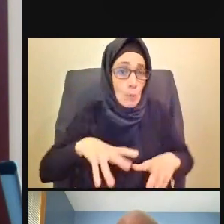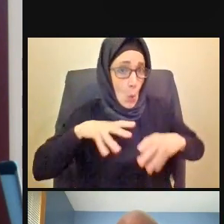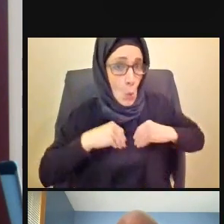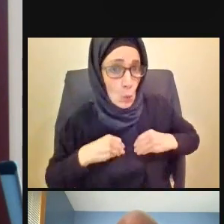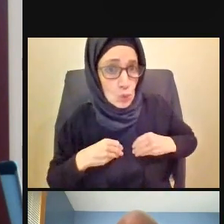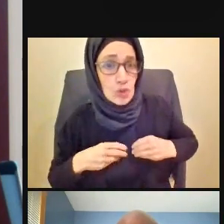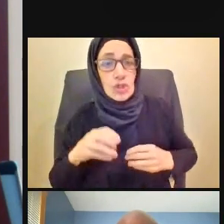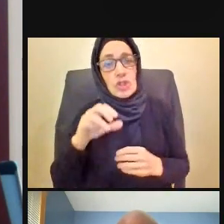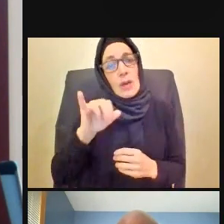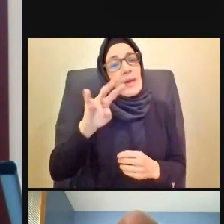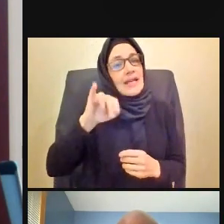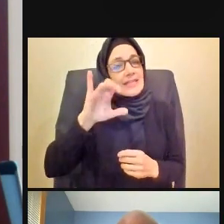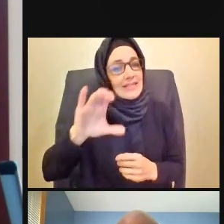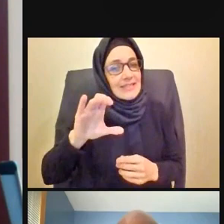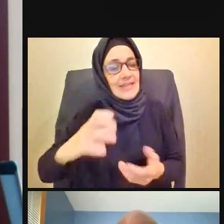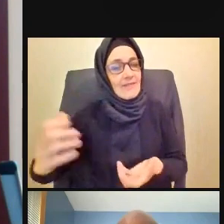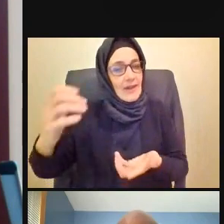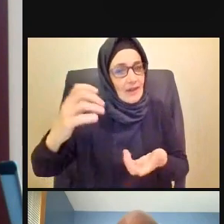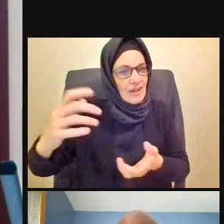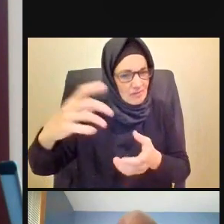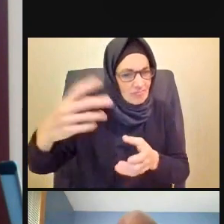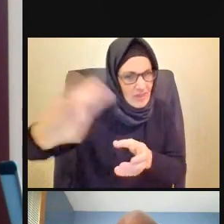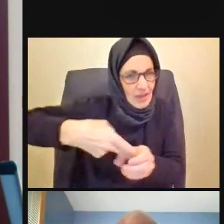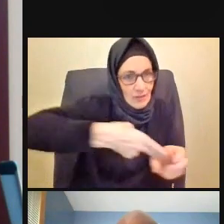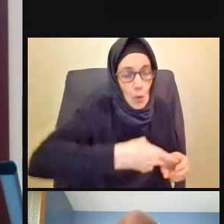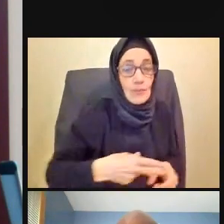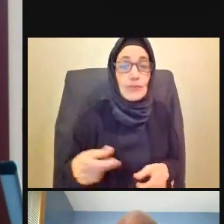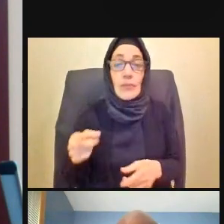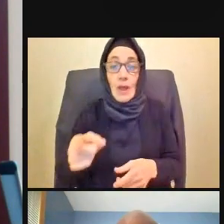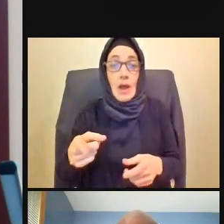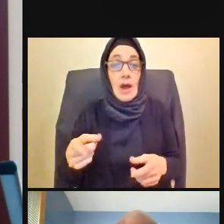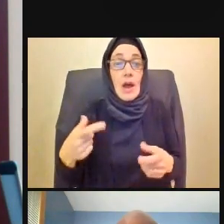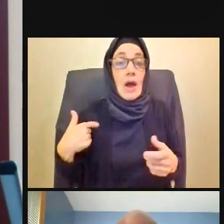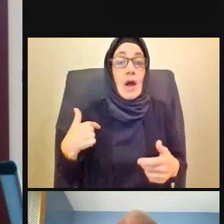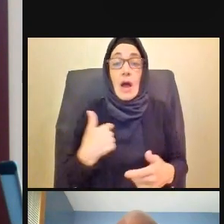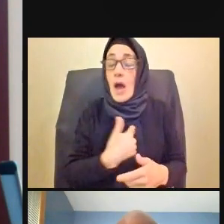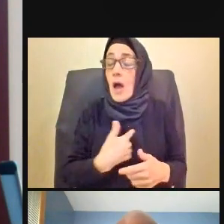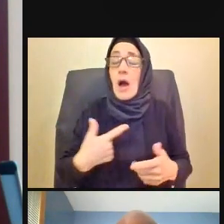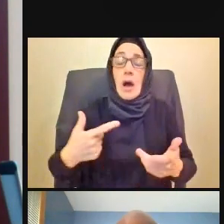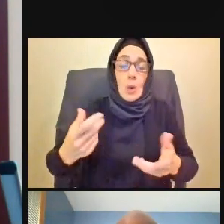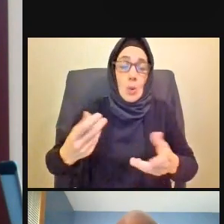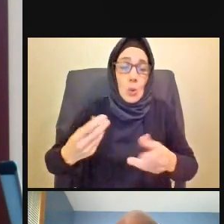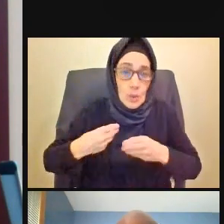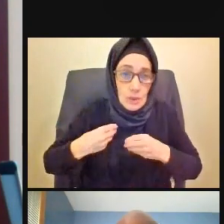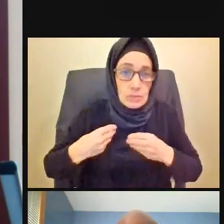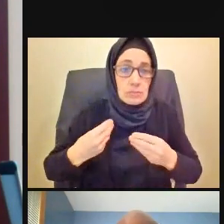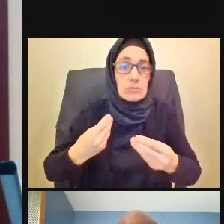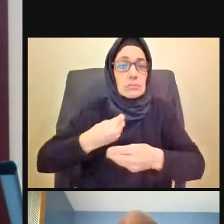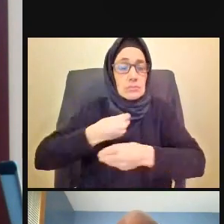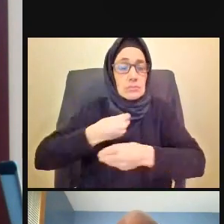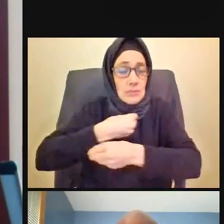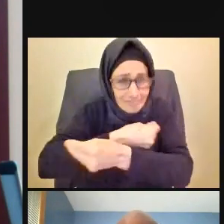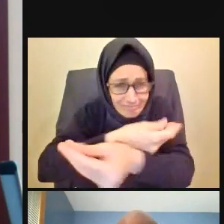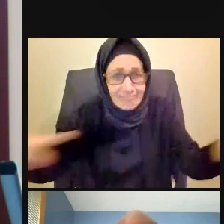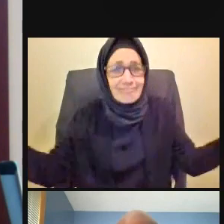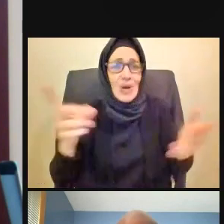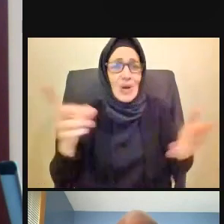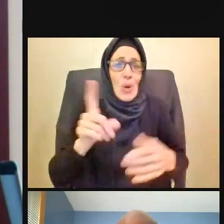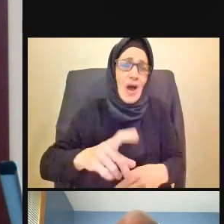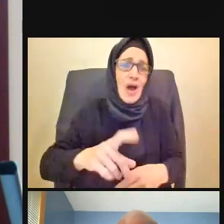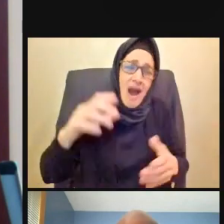Al-Ma'un has served over 100,000 meals, distributed hundreds of thousands of pounds of produce